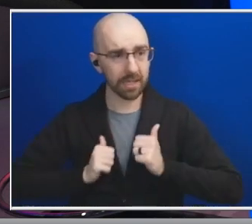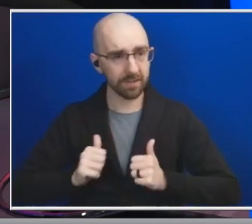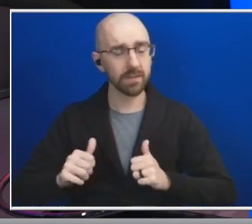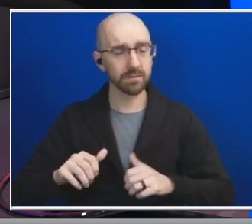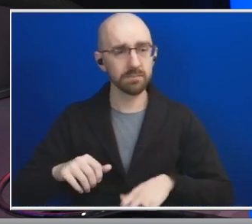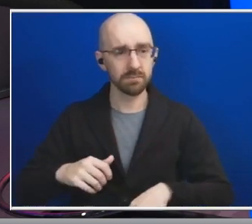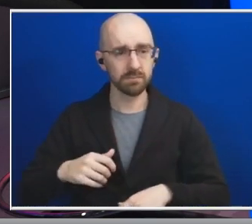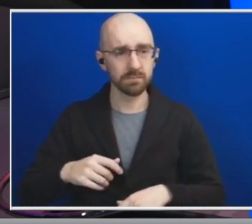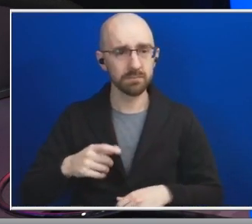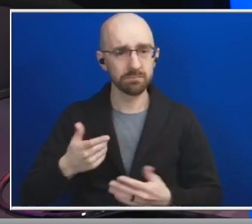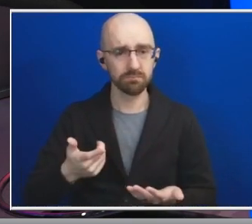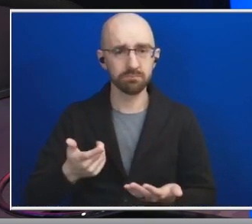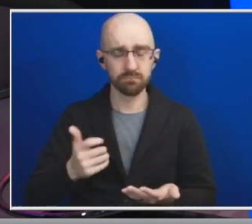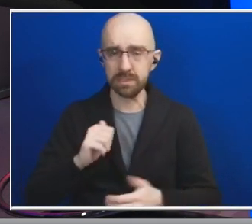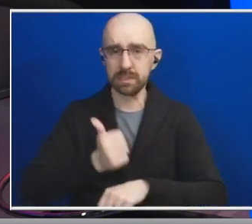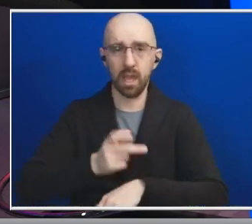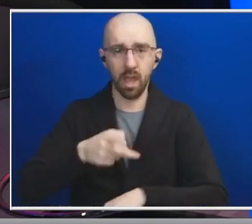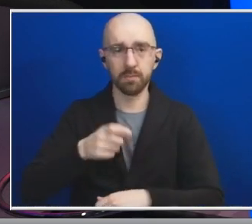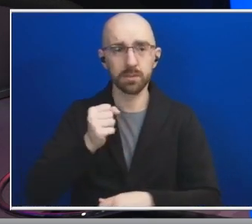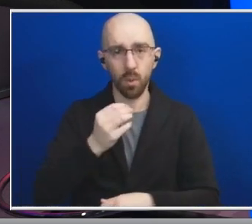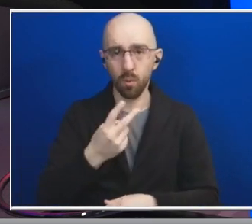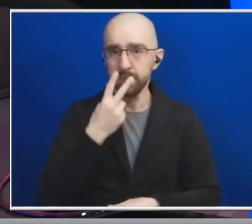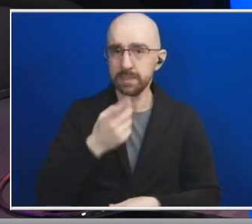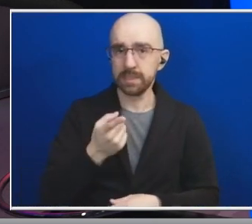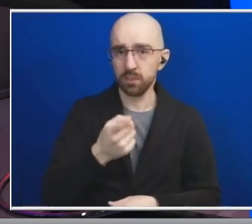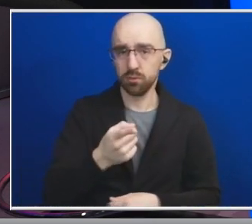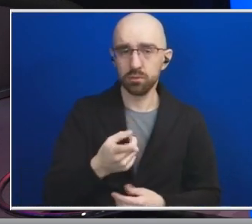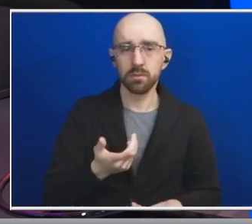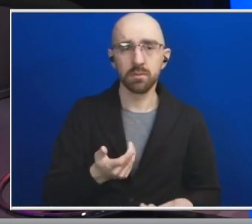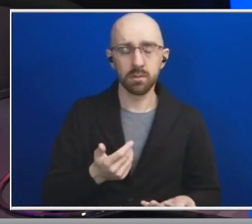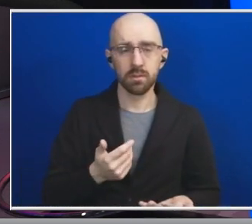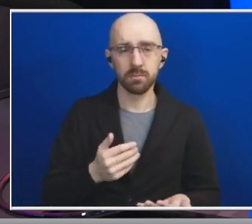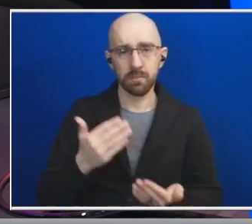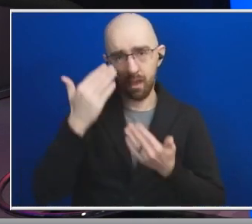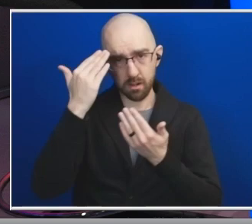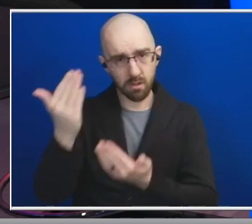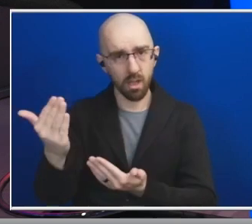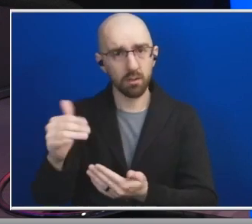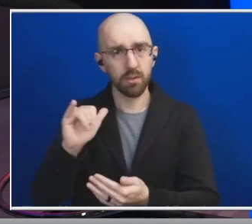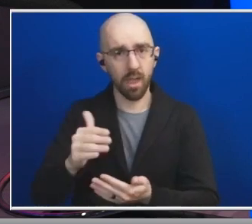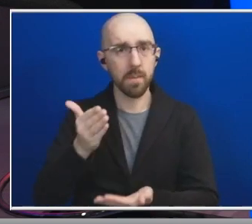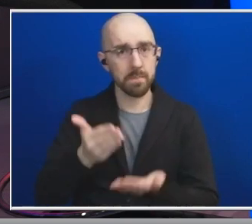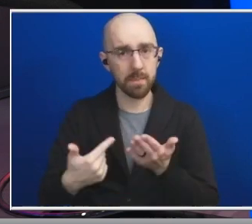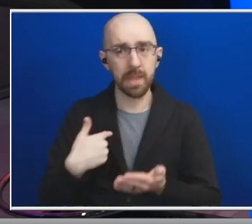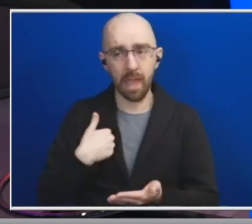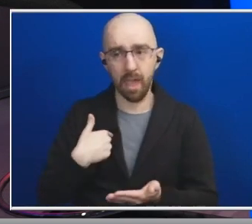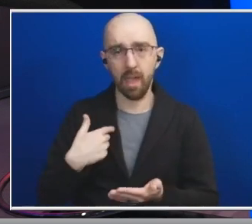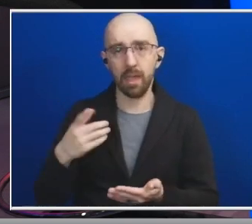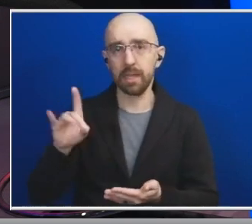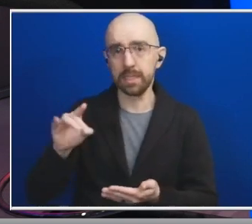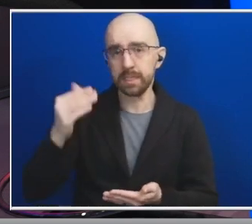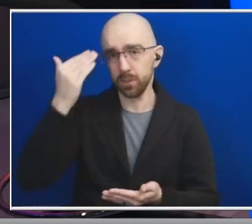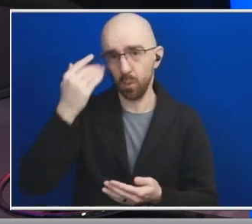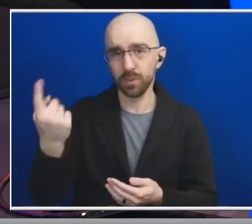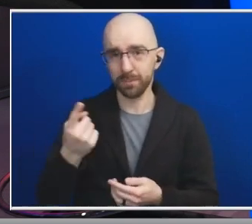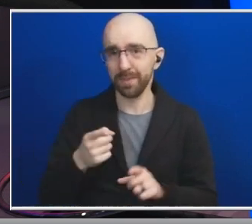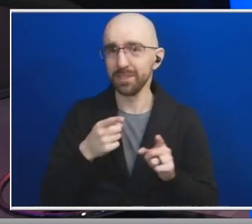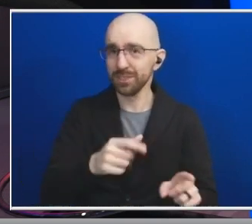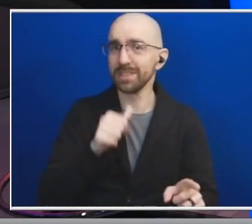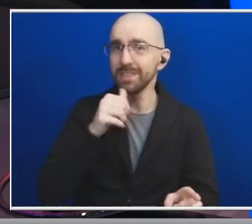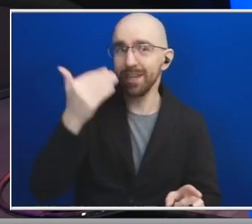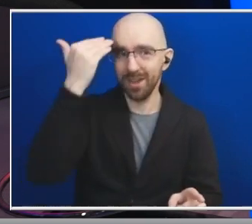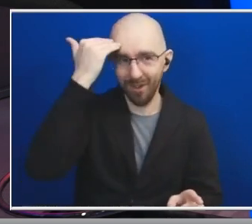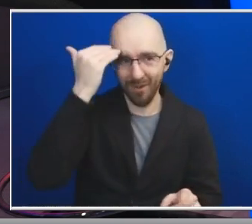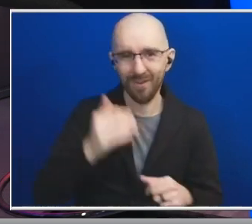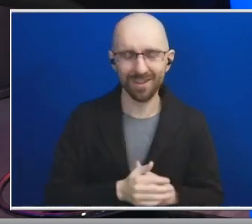it. And so to see her, you know, acknowledge that maybe I did know something that she didn't as a nurse. Daughter might know something